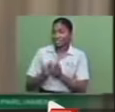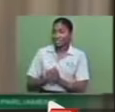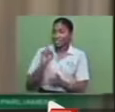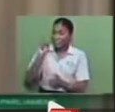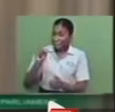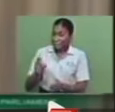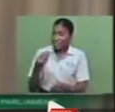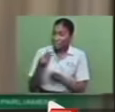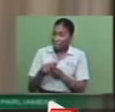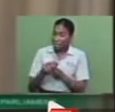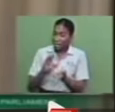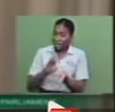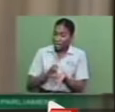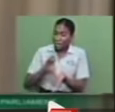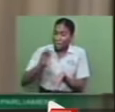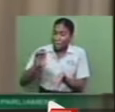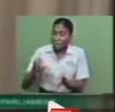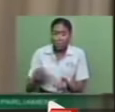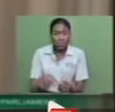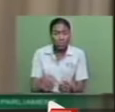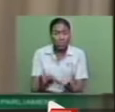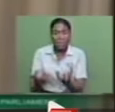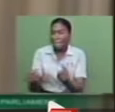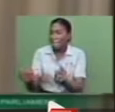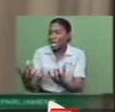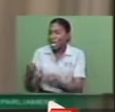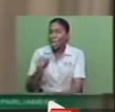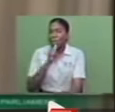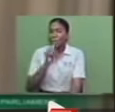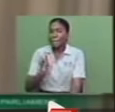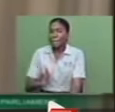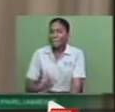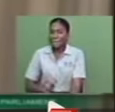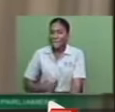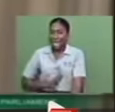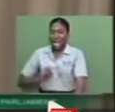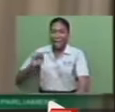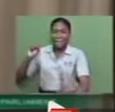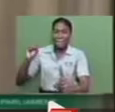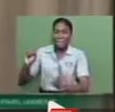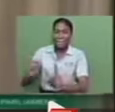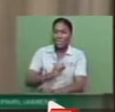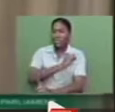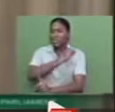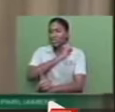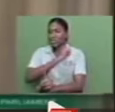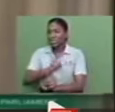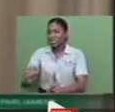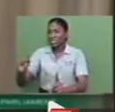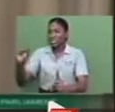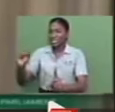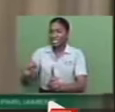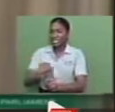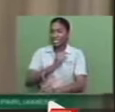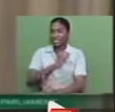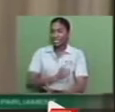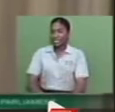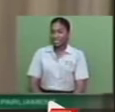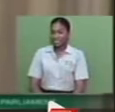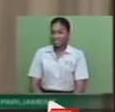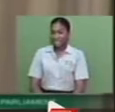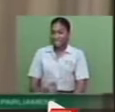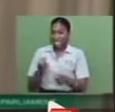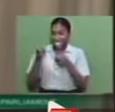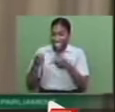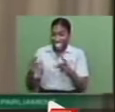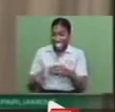these units. Too many women are being abused. So the gender-based violence unit and